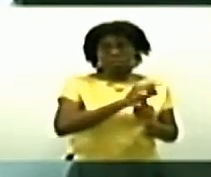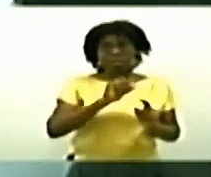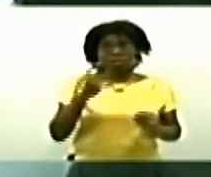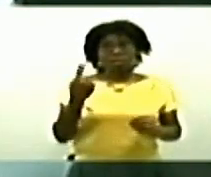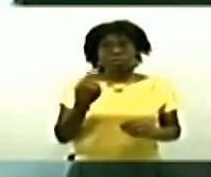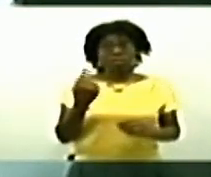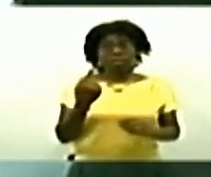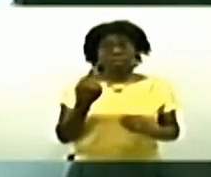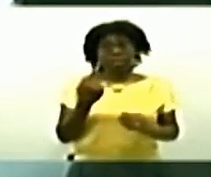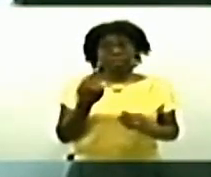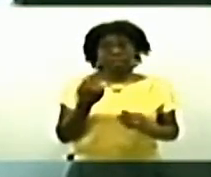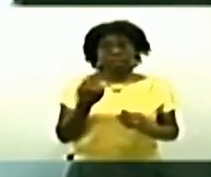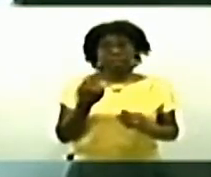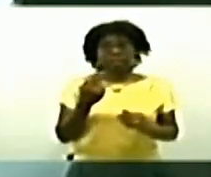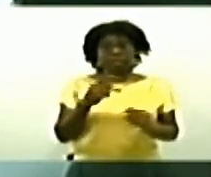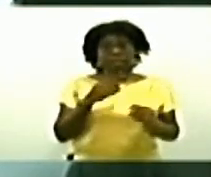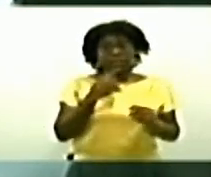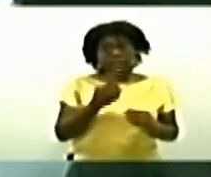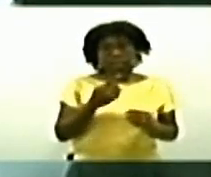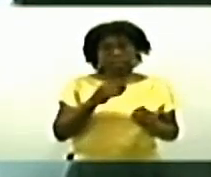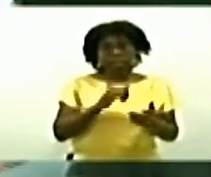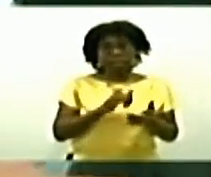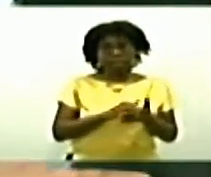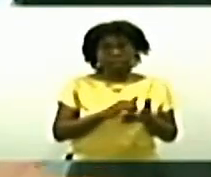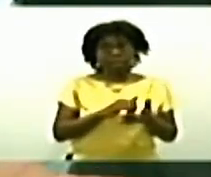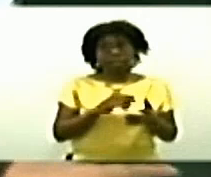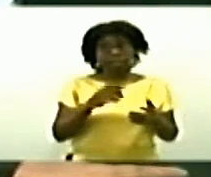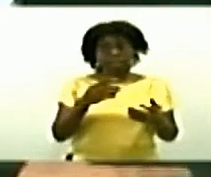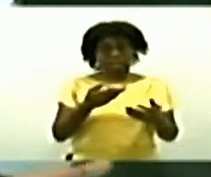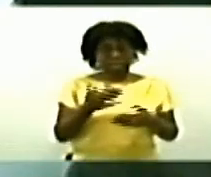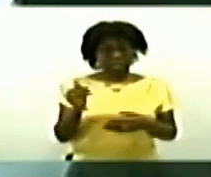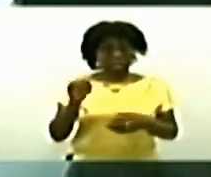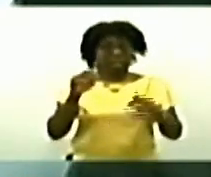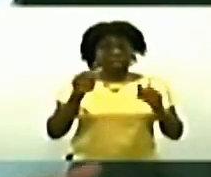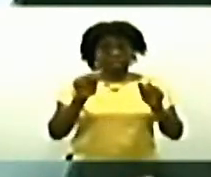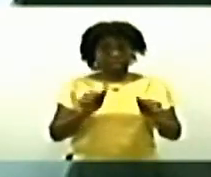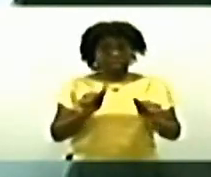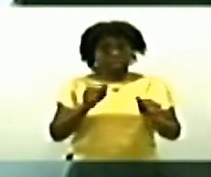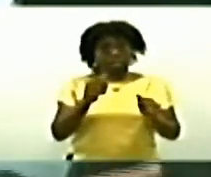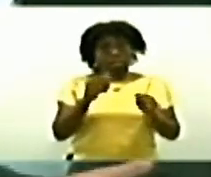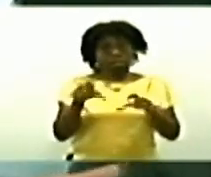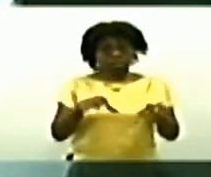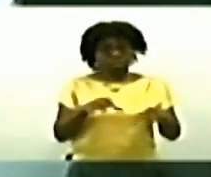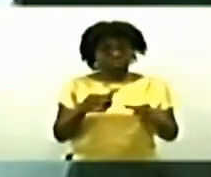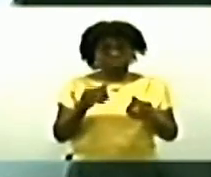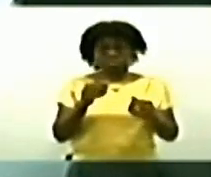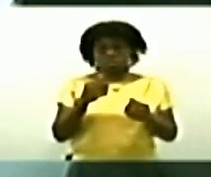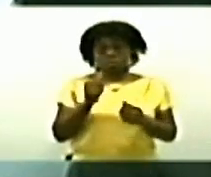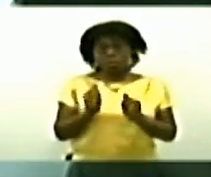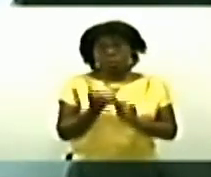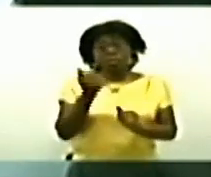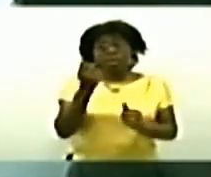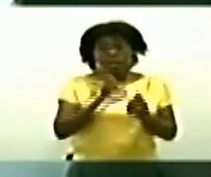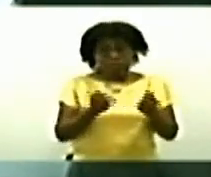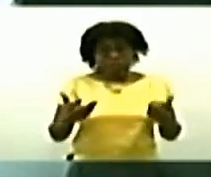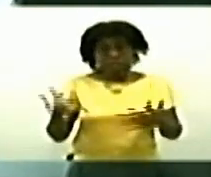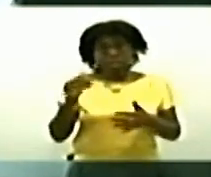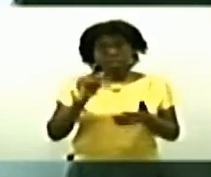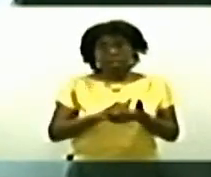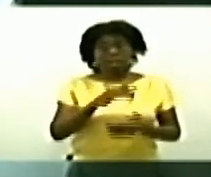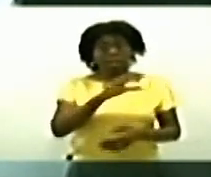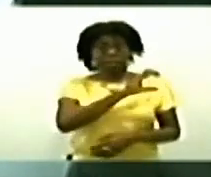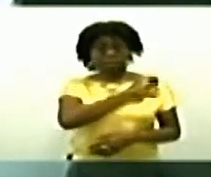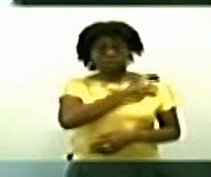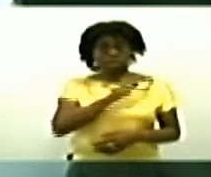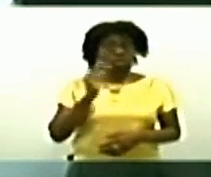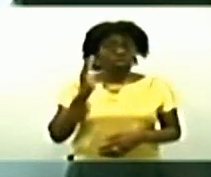are only stating that basically they could do everything, almost everything as a police officer should. And I think that these